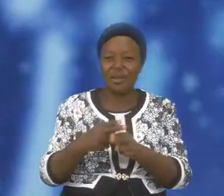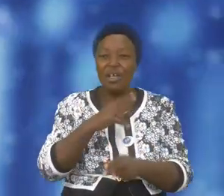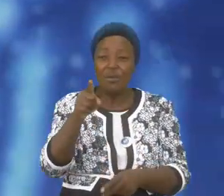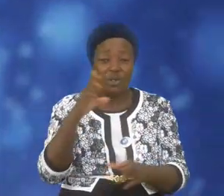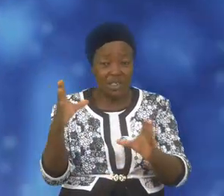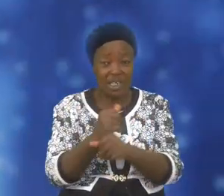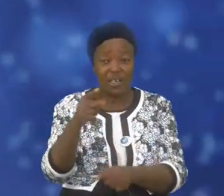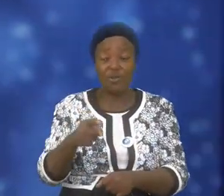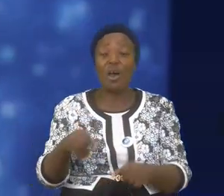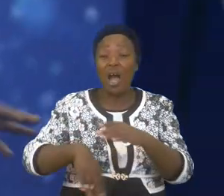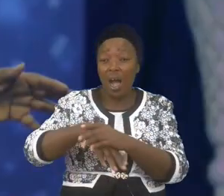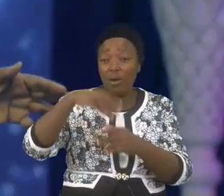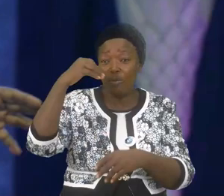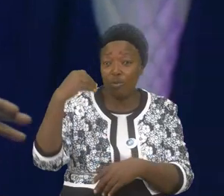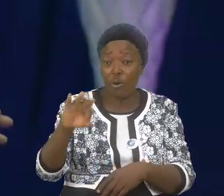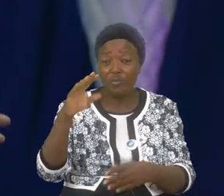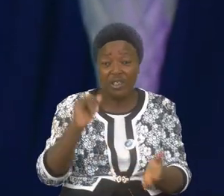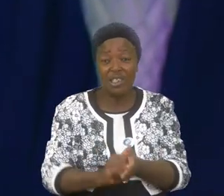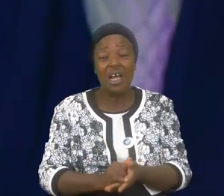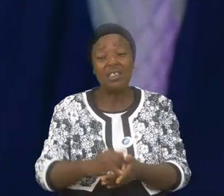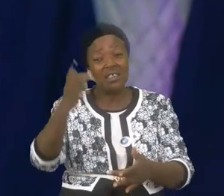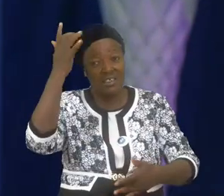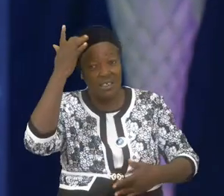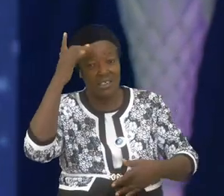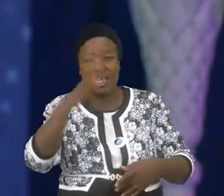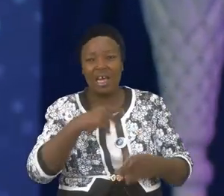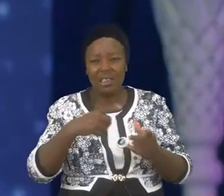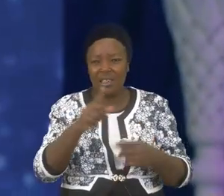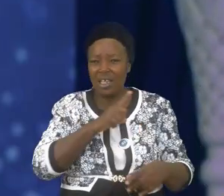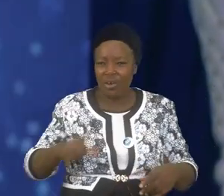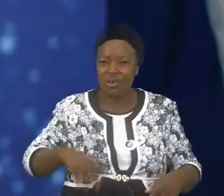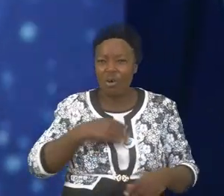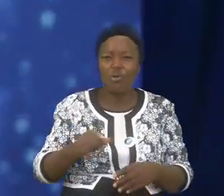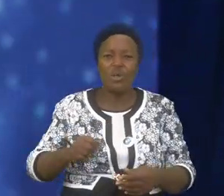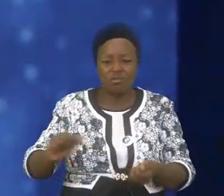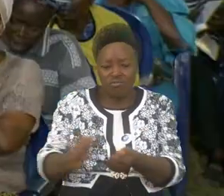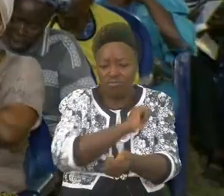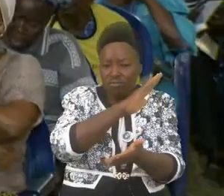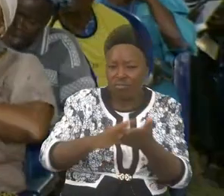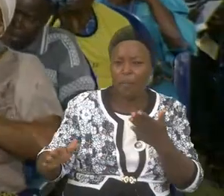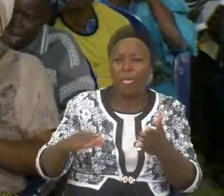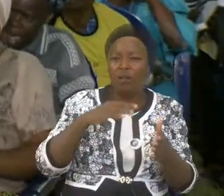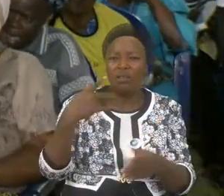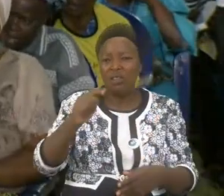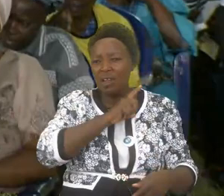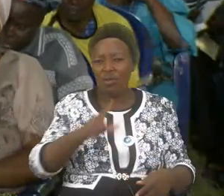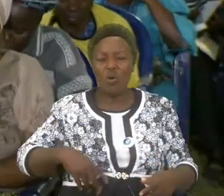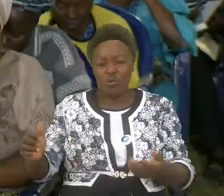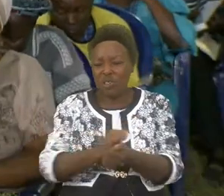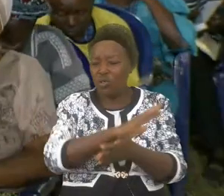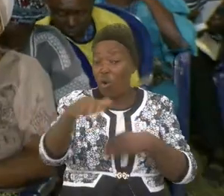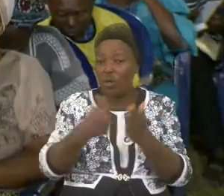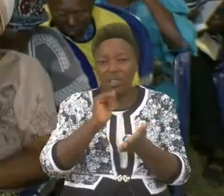the Lord is going to smash, is going to destroy that disease in your life tonight in Jesus' name. And all